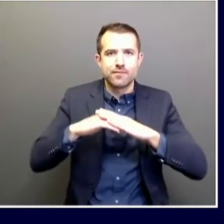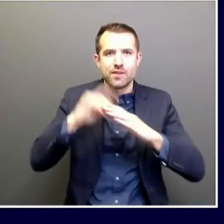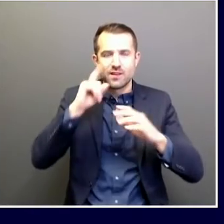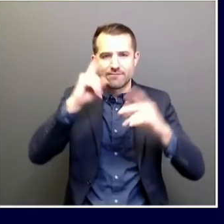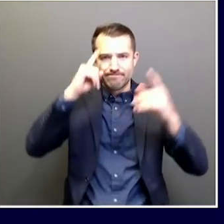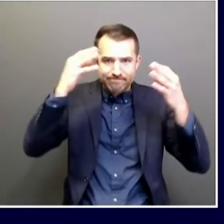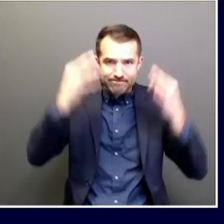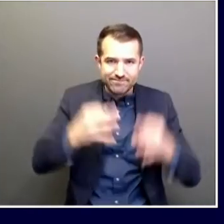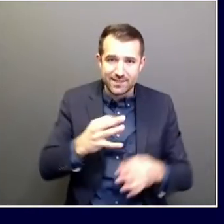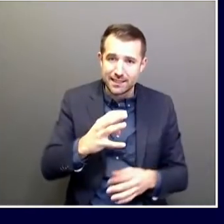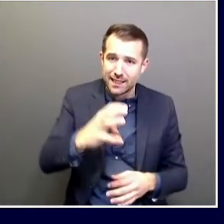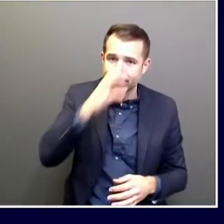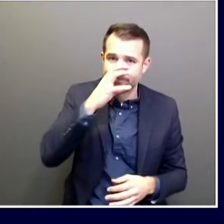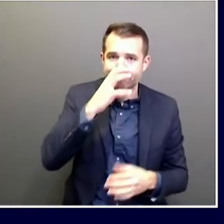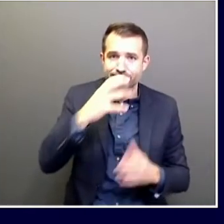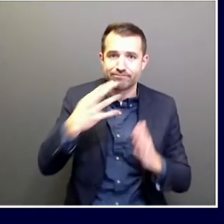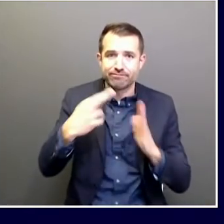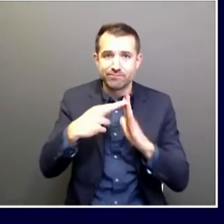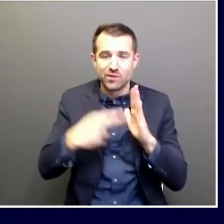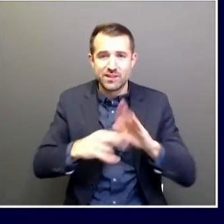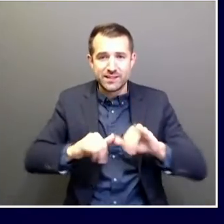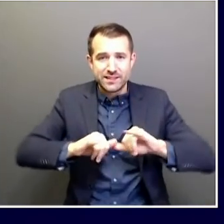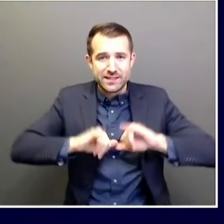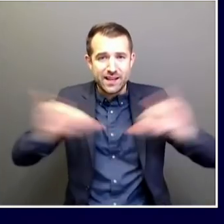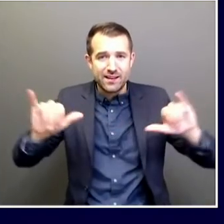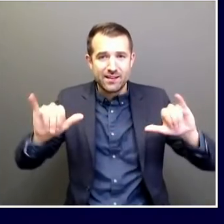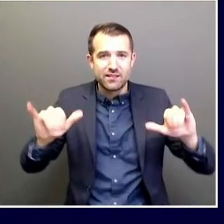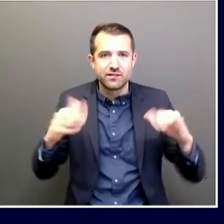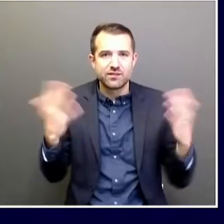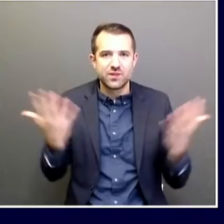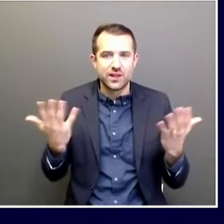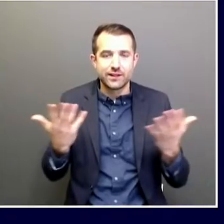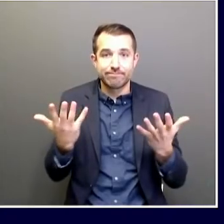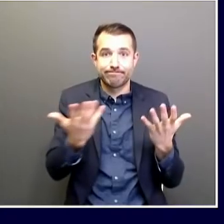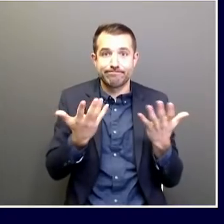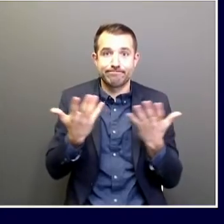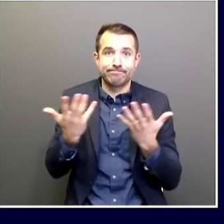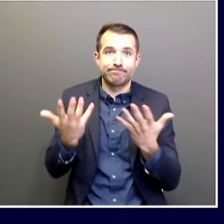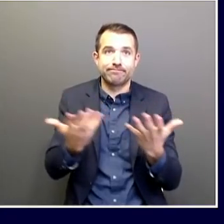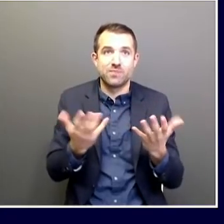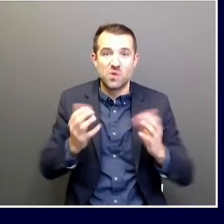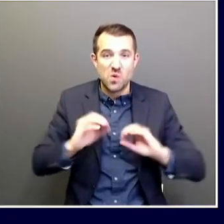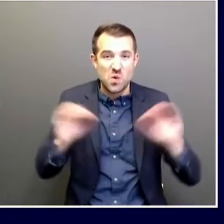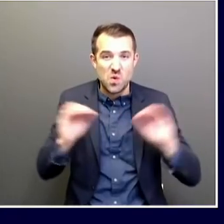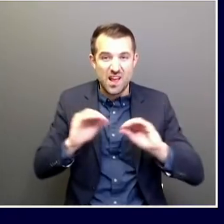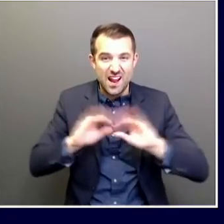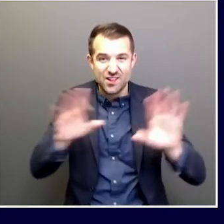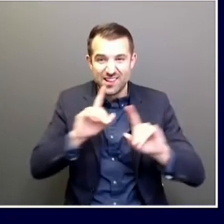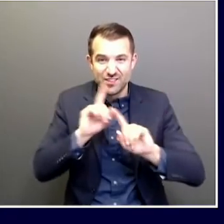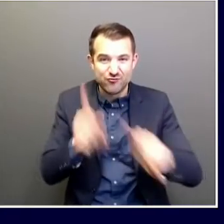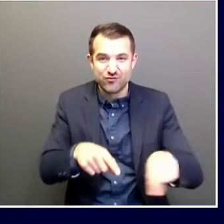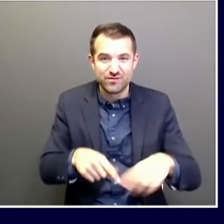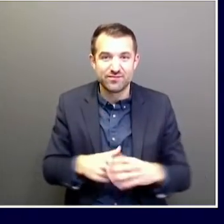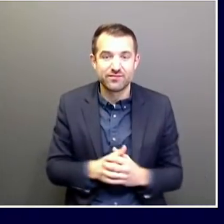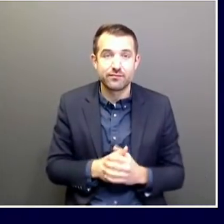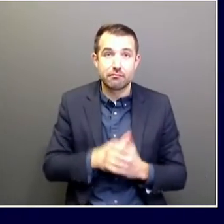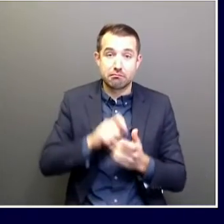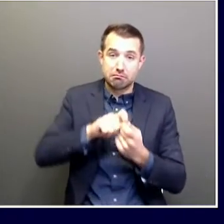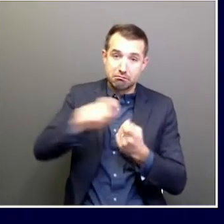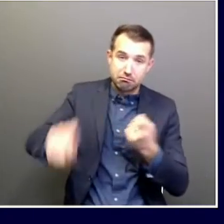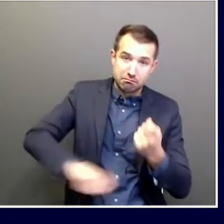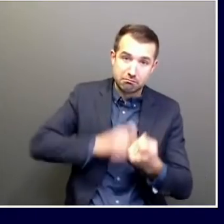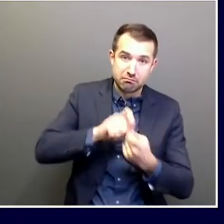It's not paint by numbers. It's not sort of if we hit X, then we do Y. There are a number of factors that we look at, and when we